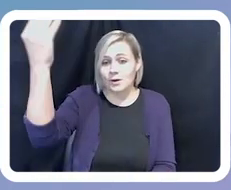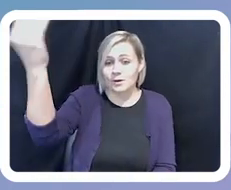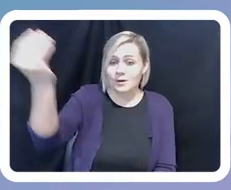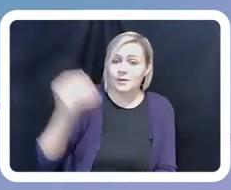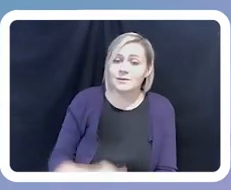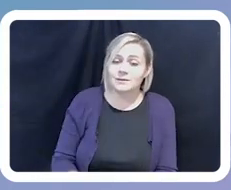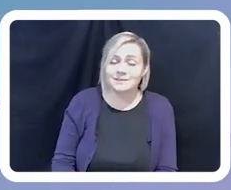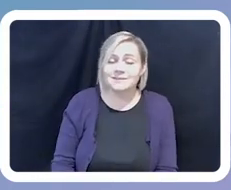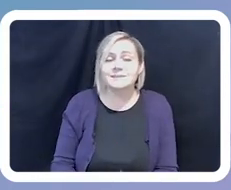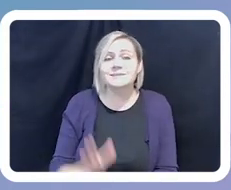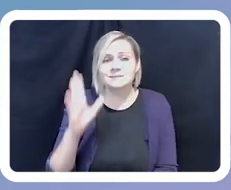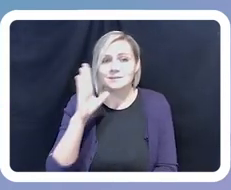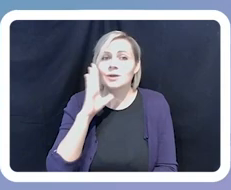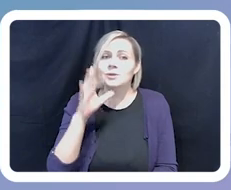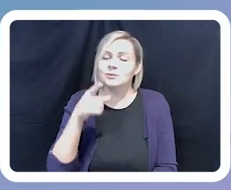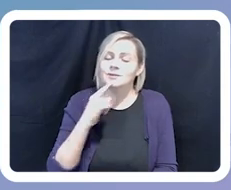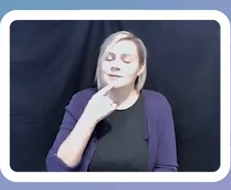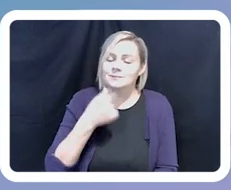gone, when I'm